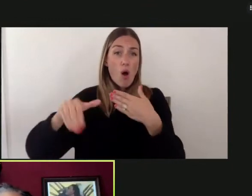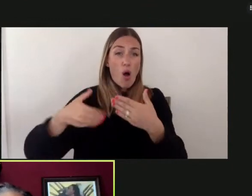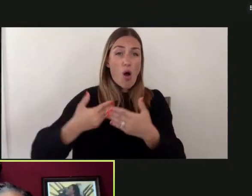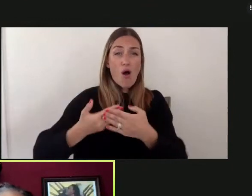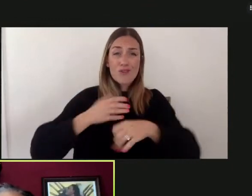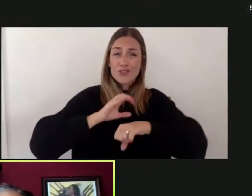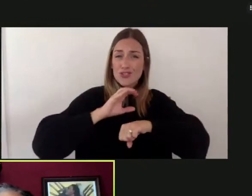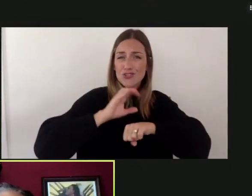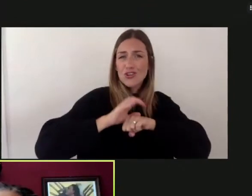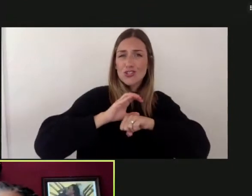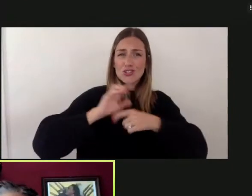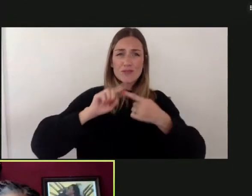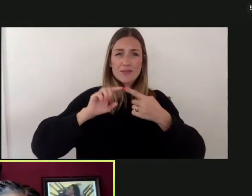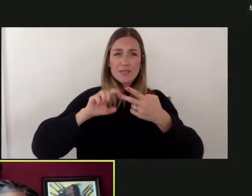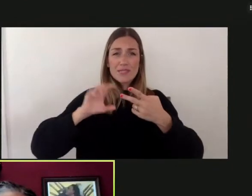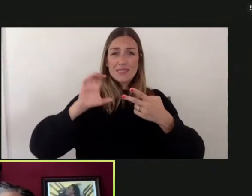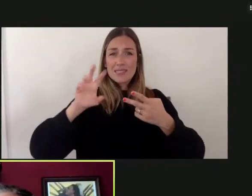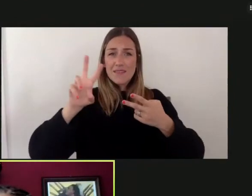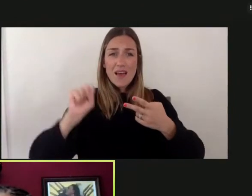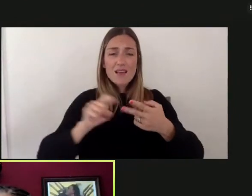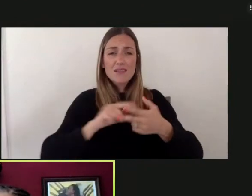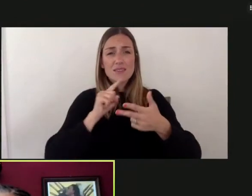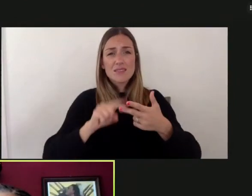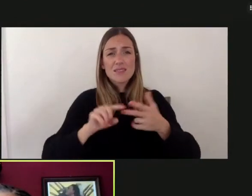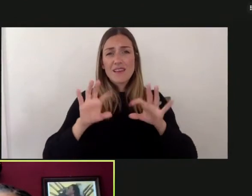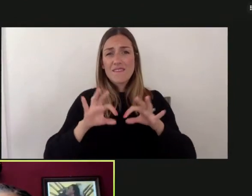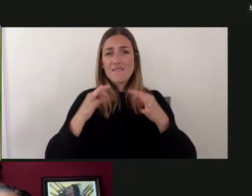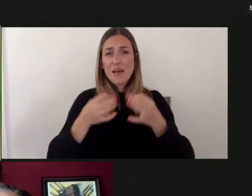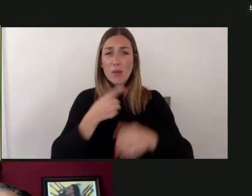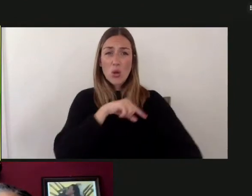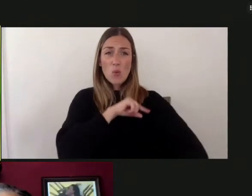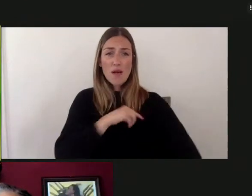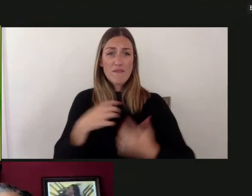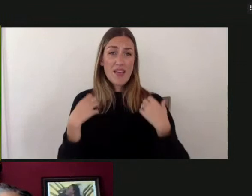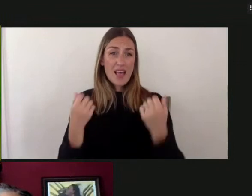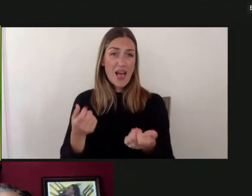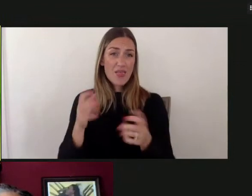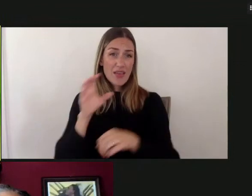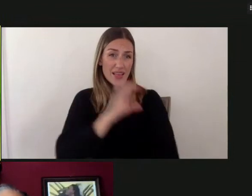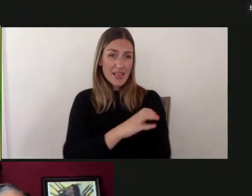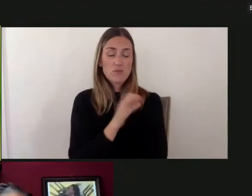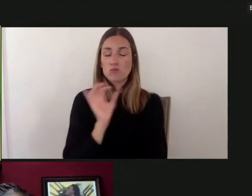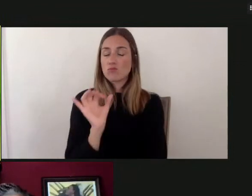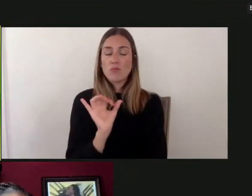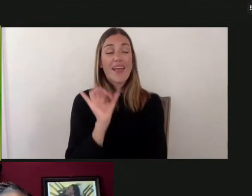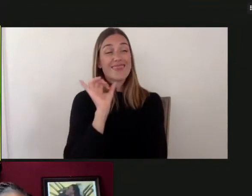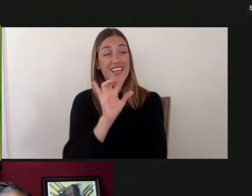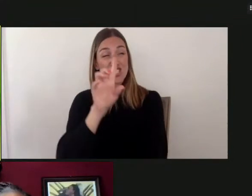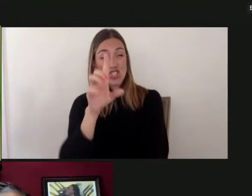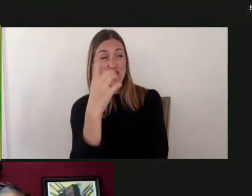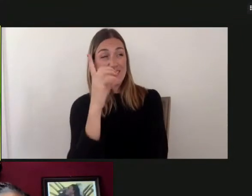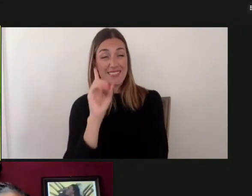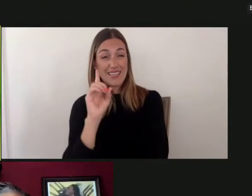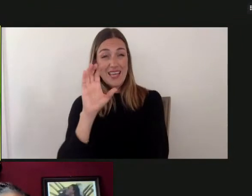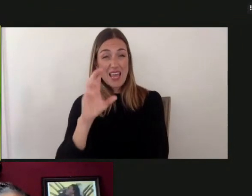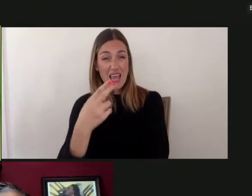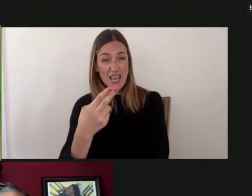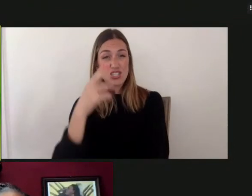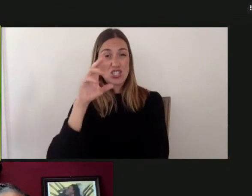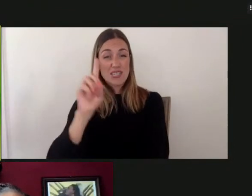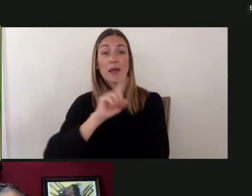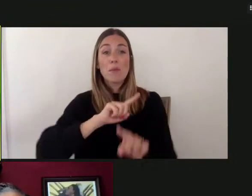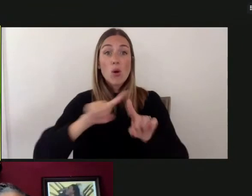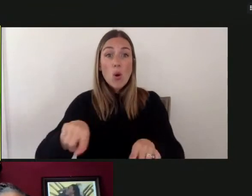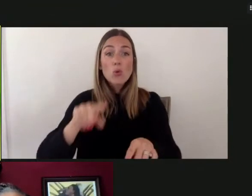churches, CVSs, federally qualified health clinics, et cetera? So that's just DHD. Okay. But if you go to